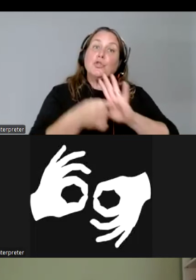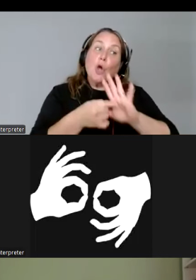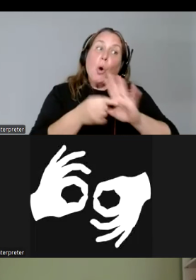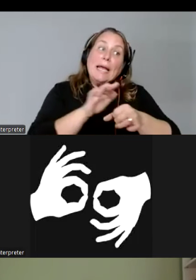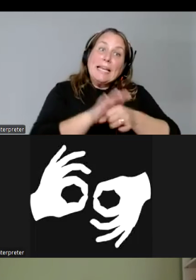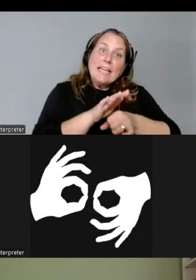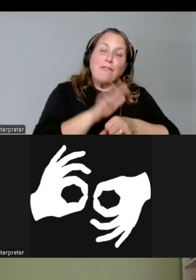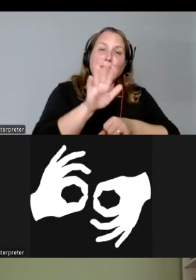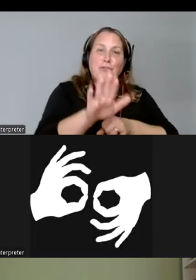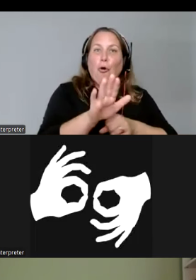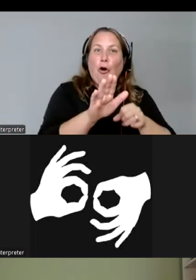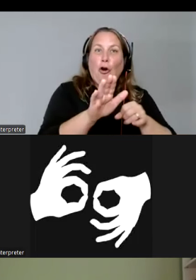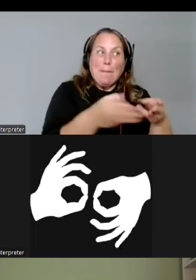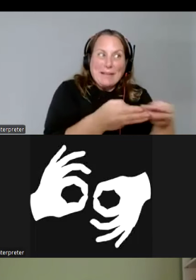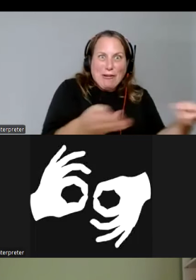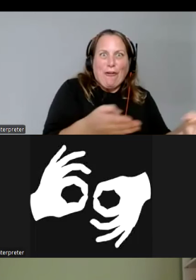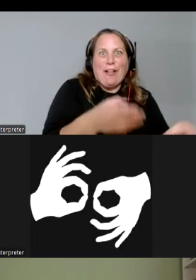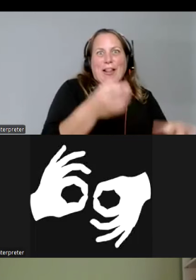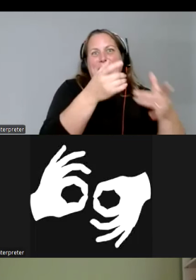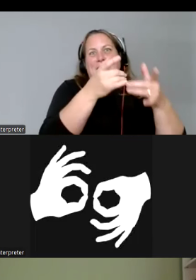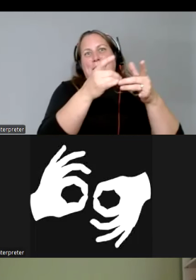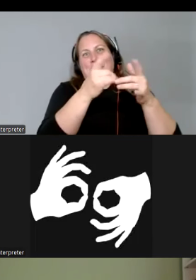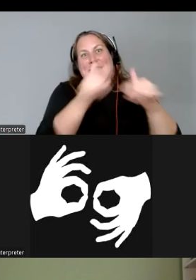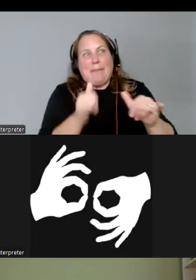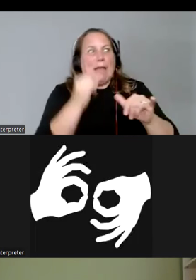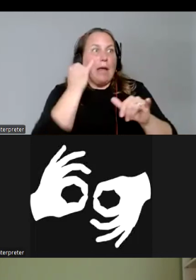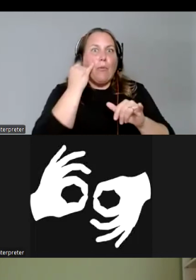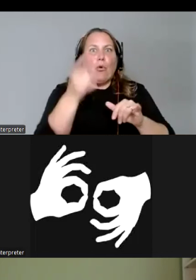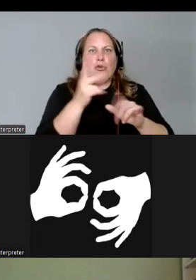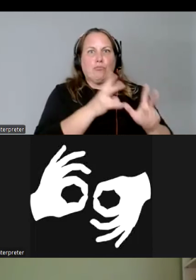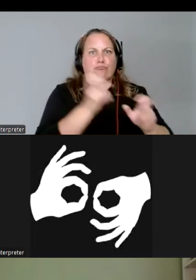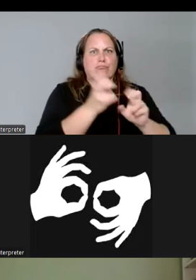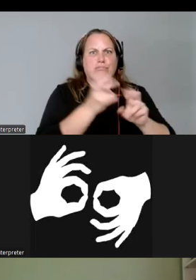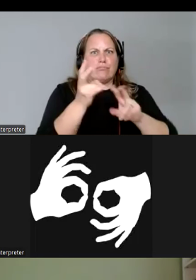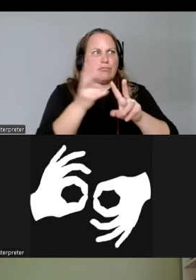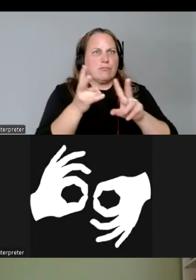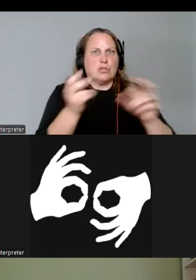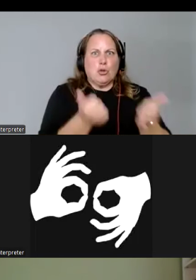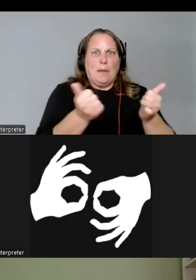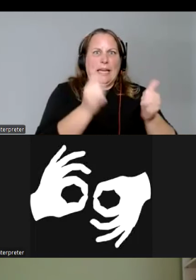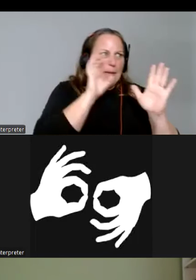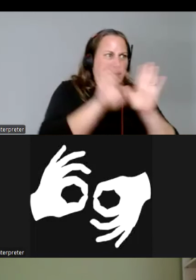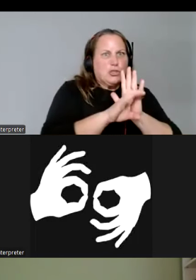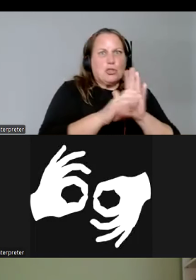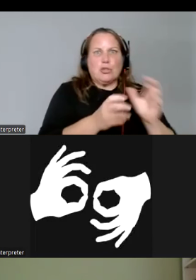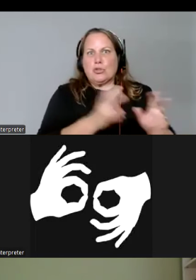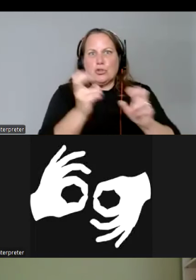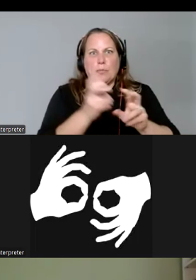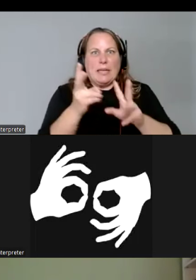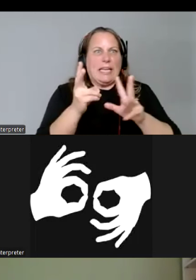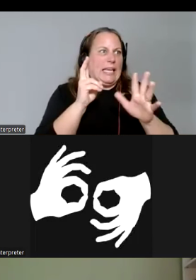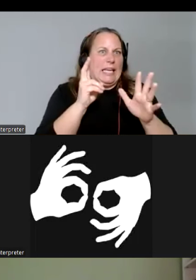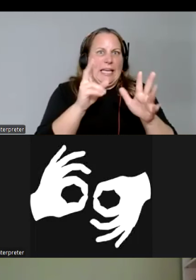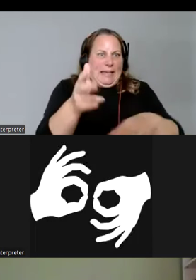because if you upload in too many photographs and videos, then you don't know which part of that the panel will see. But